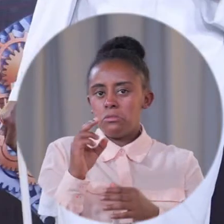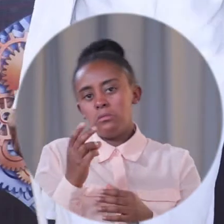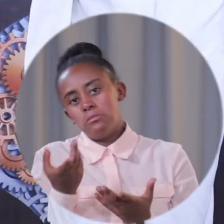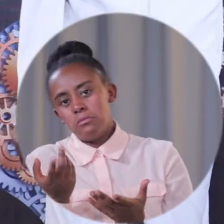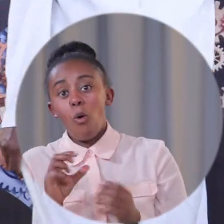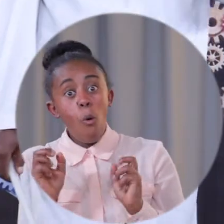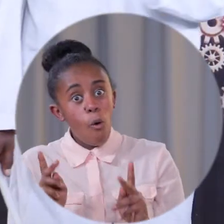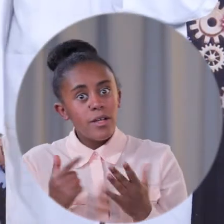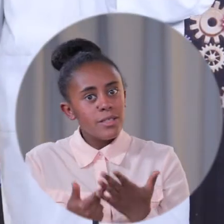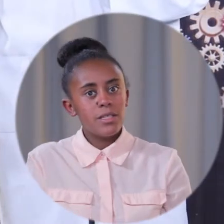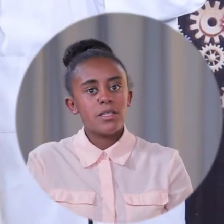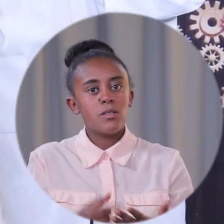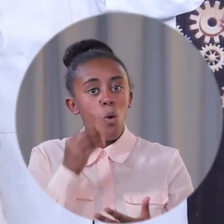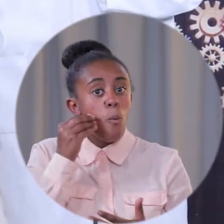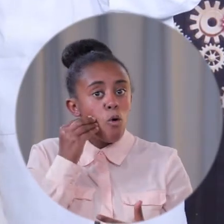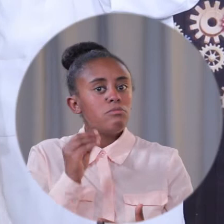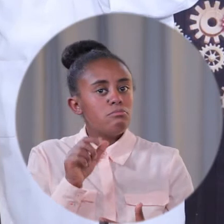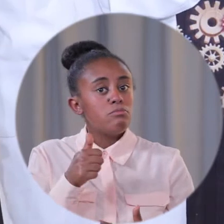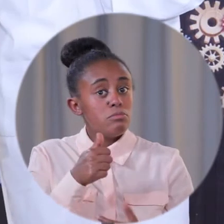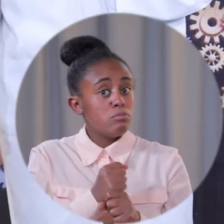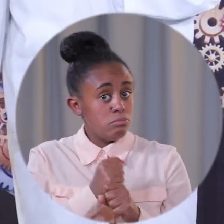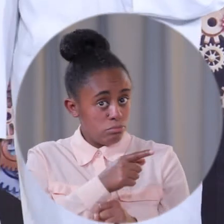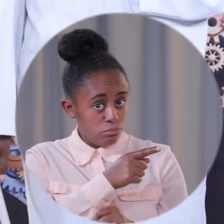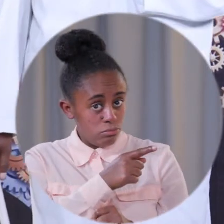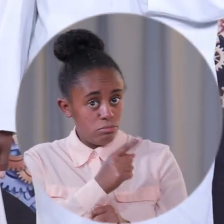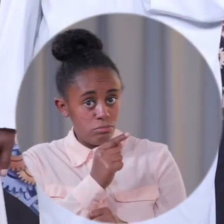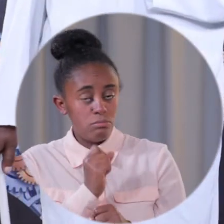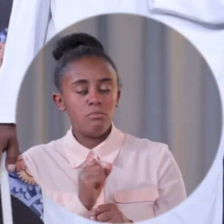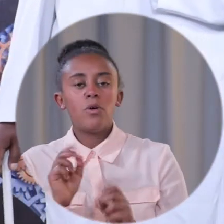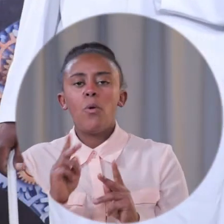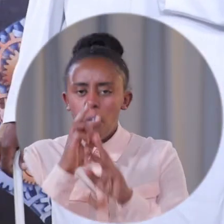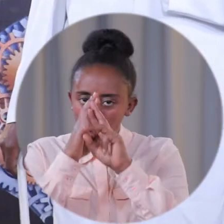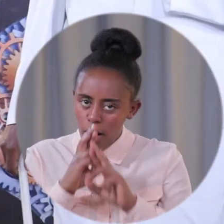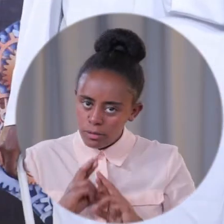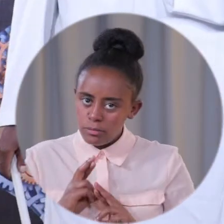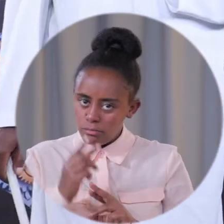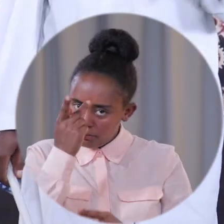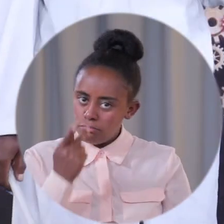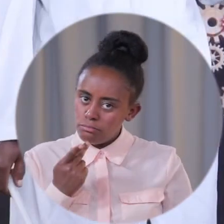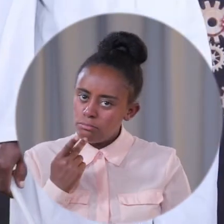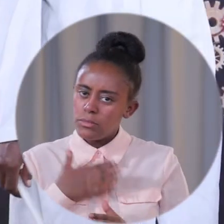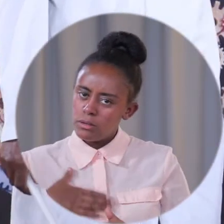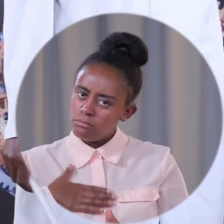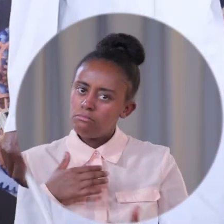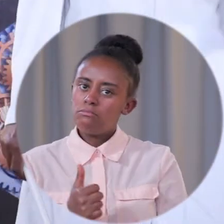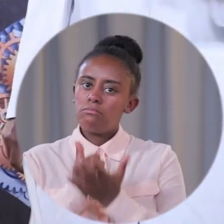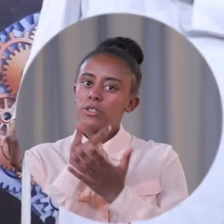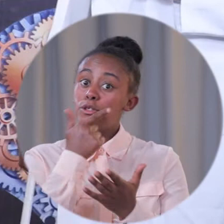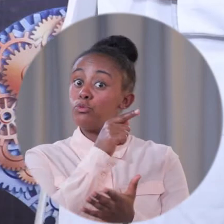Okay, so this is your homework. Dear parents, please help them to do